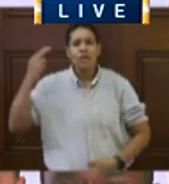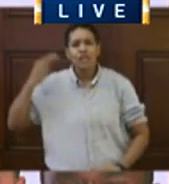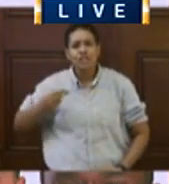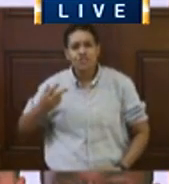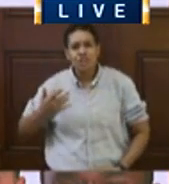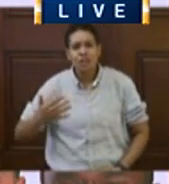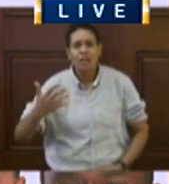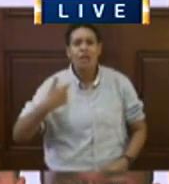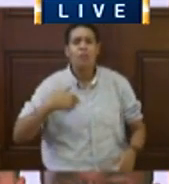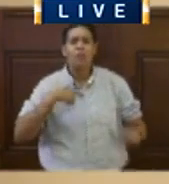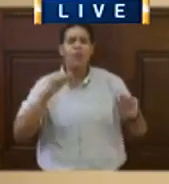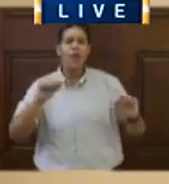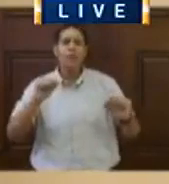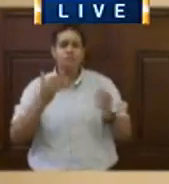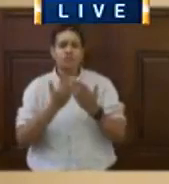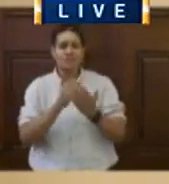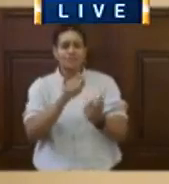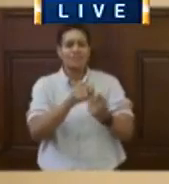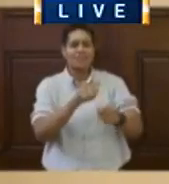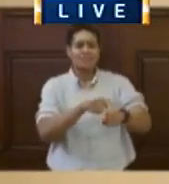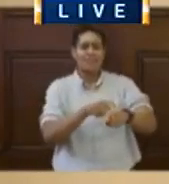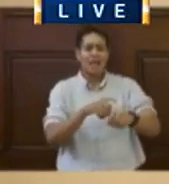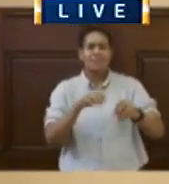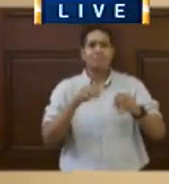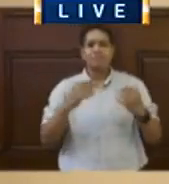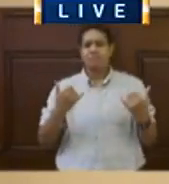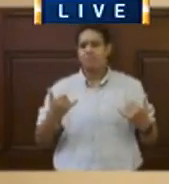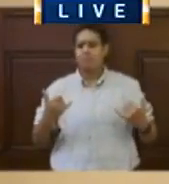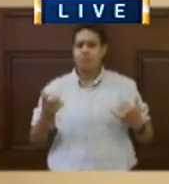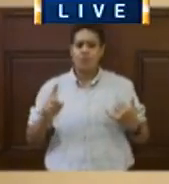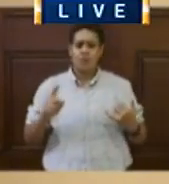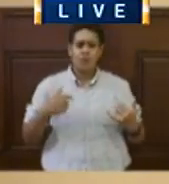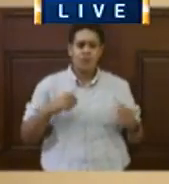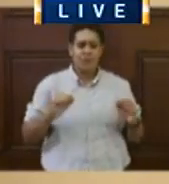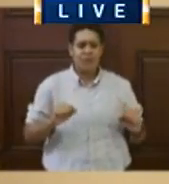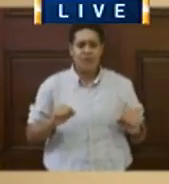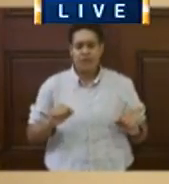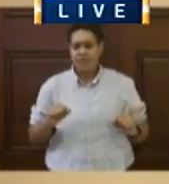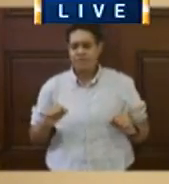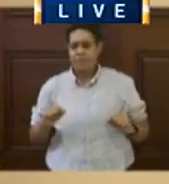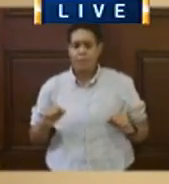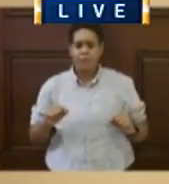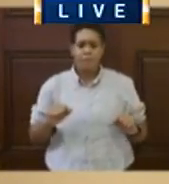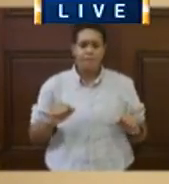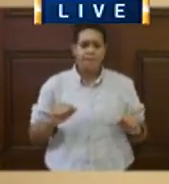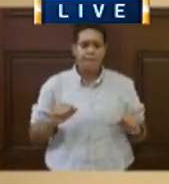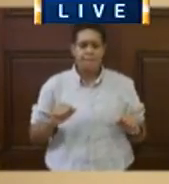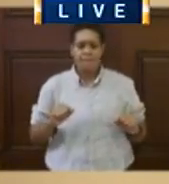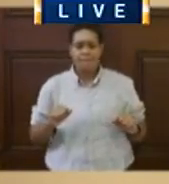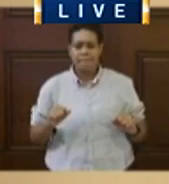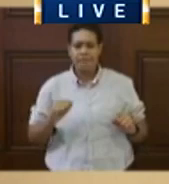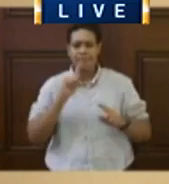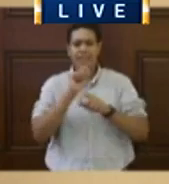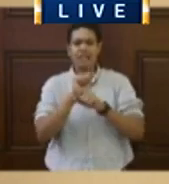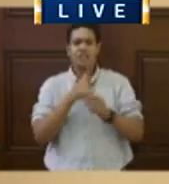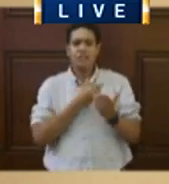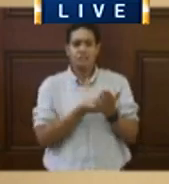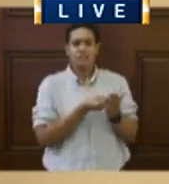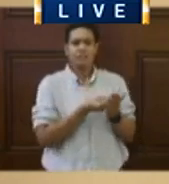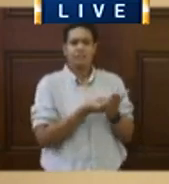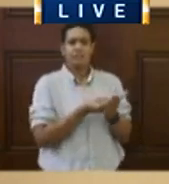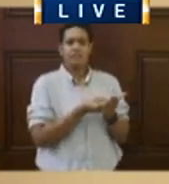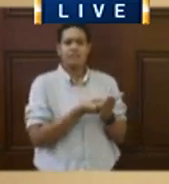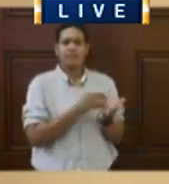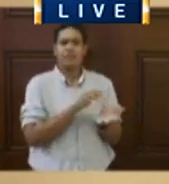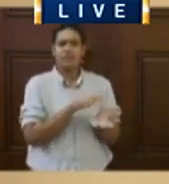been able to get to a point in place where we're able to actually have a fiscal package and